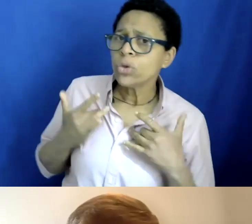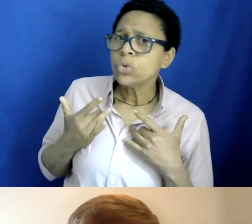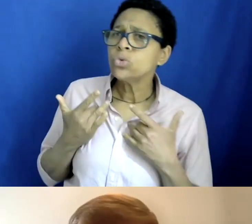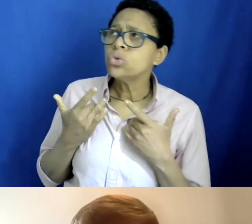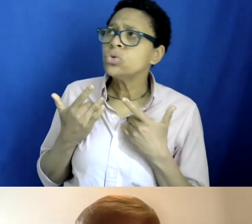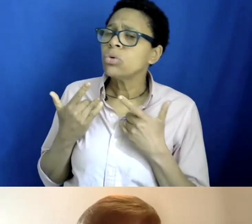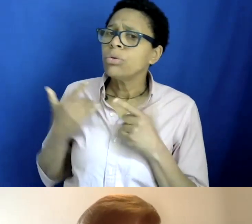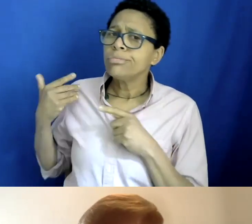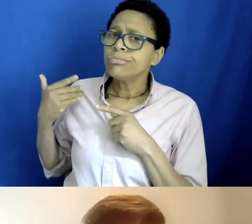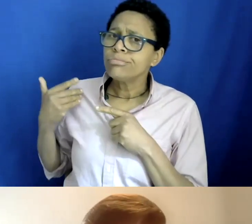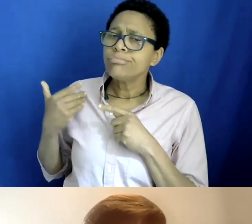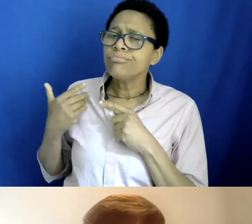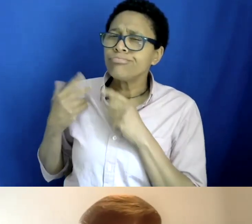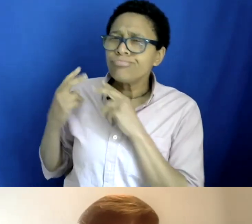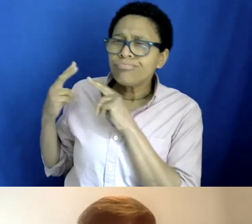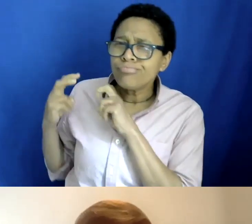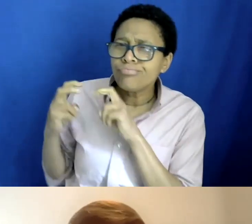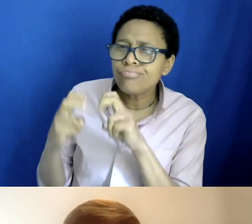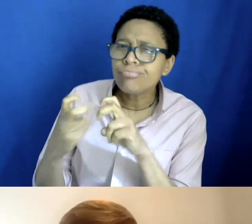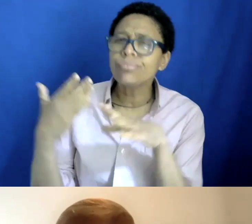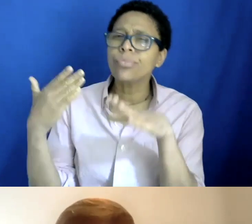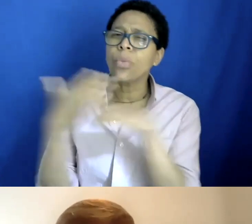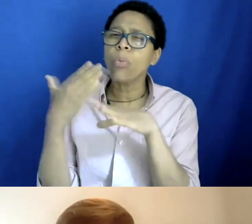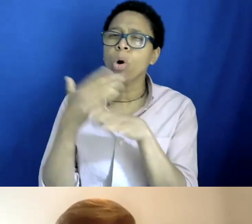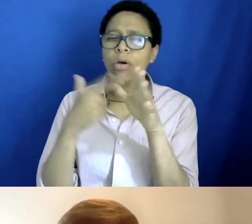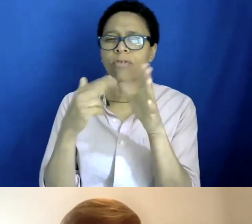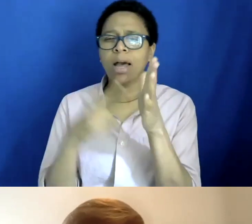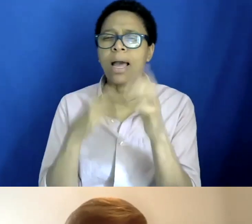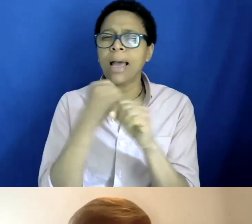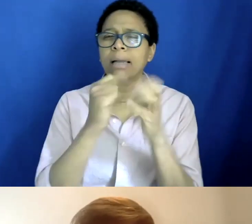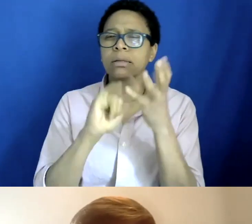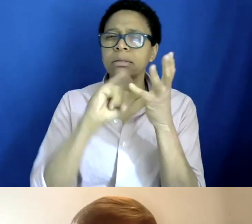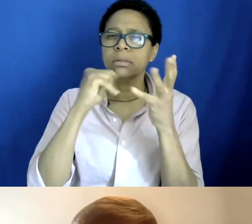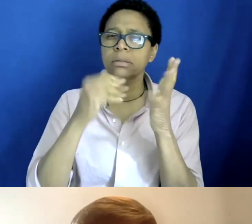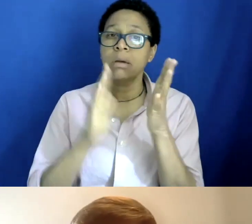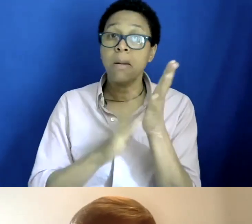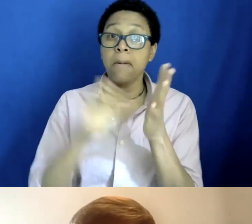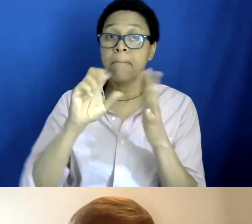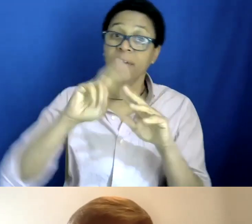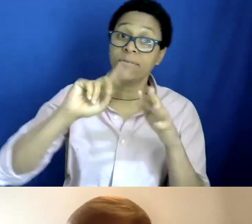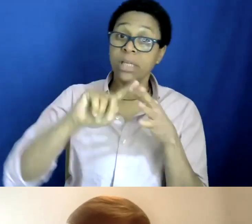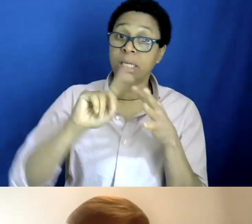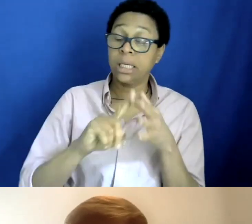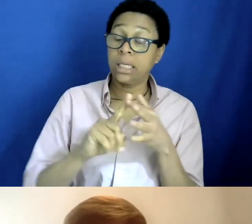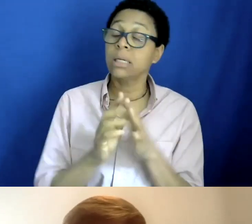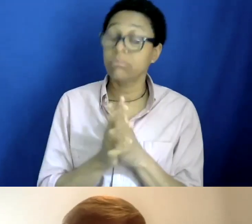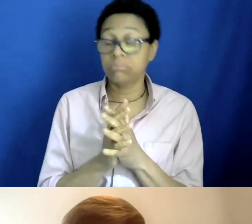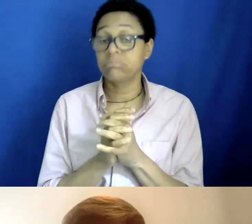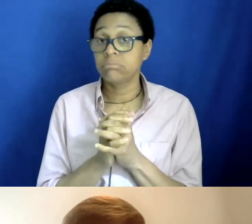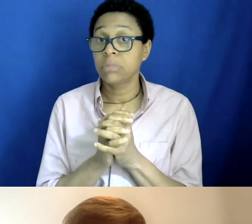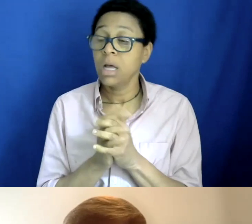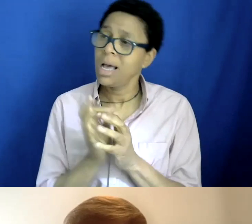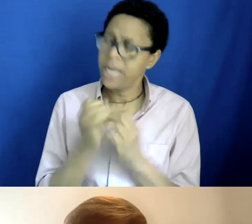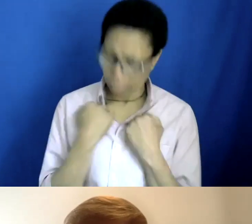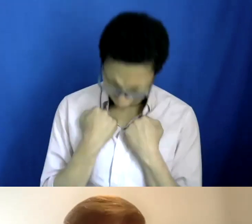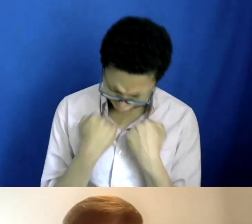journey through exploring the work of Angus McPhee and taking what he did as inspiration and asking yourself some of